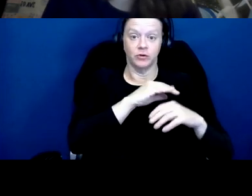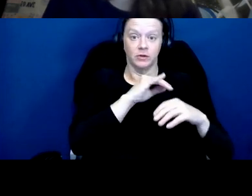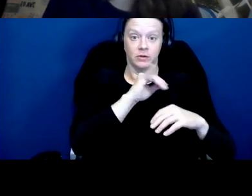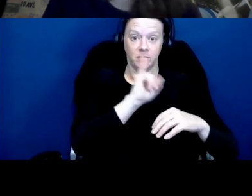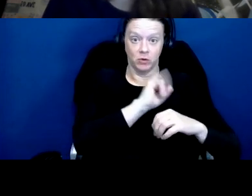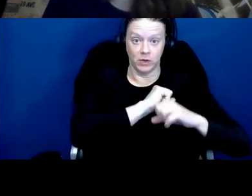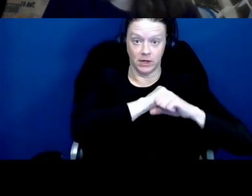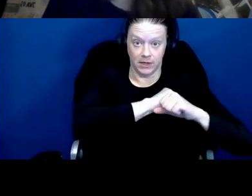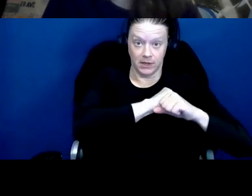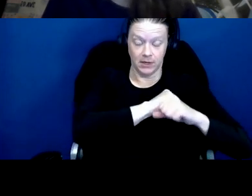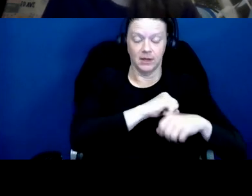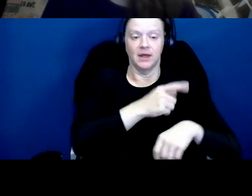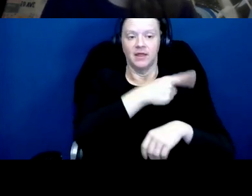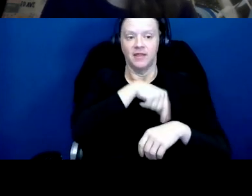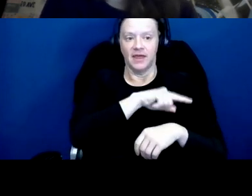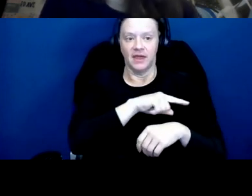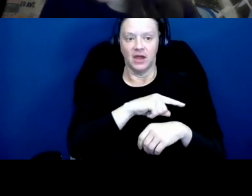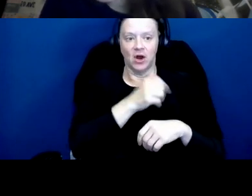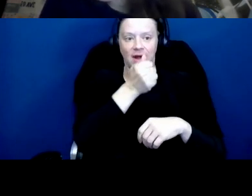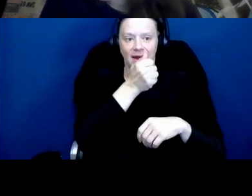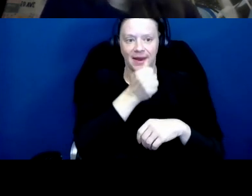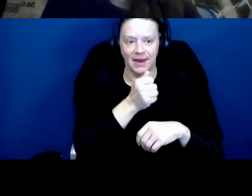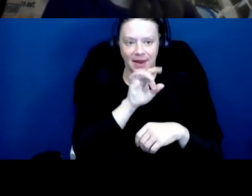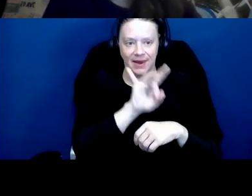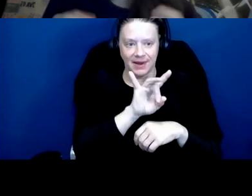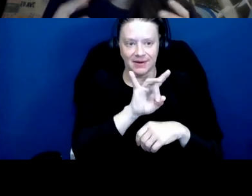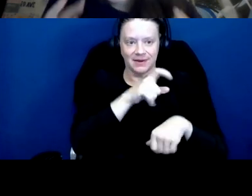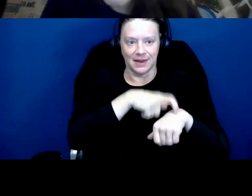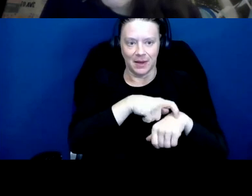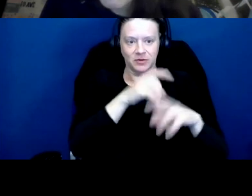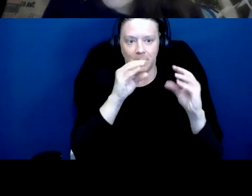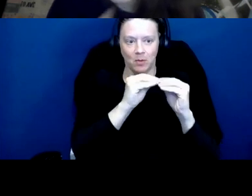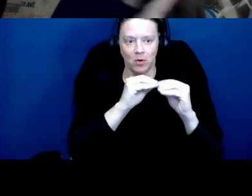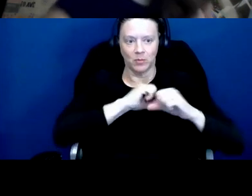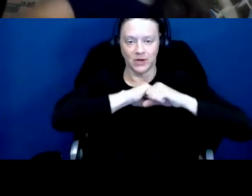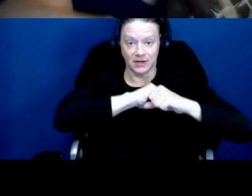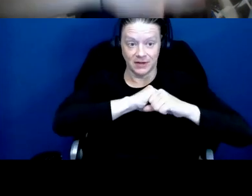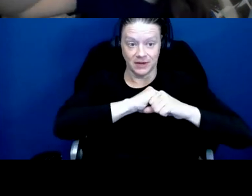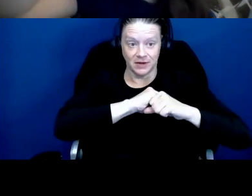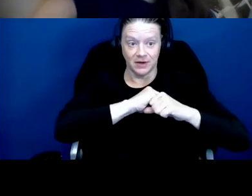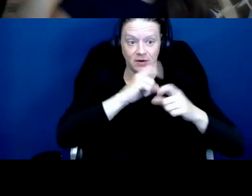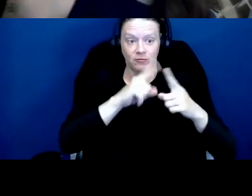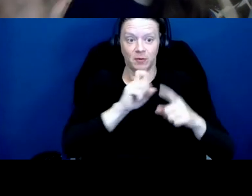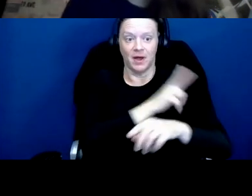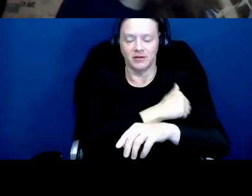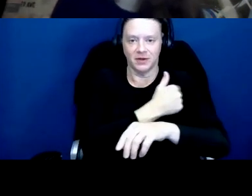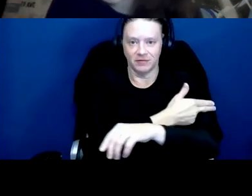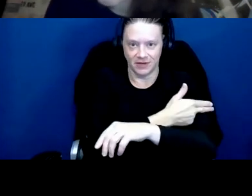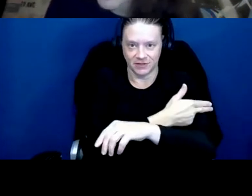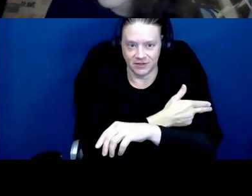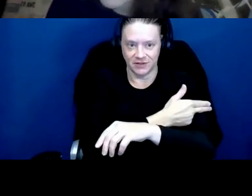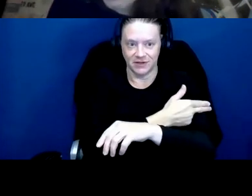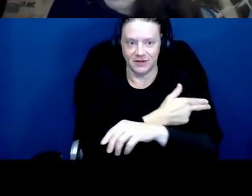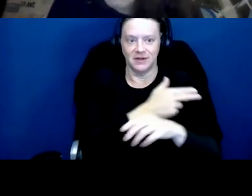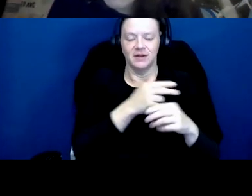death from COVID. What we know from the past several months with that big wave of COVID that